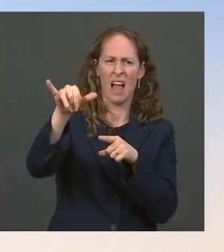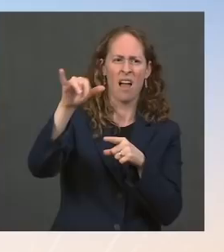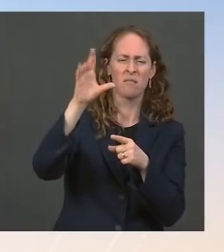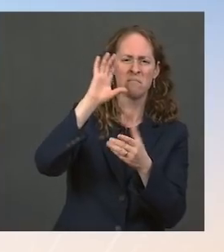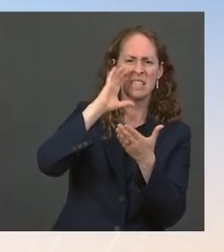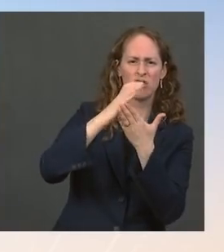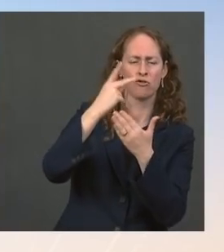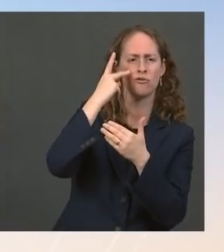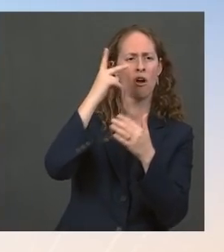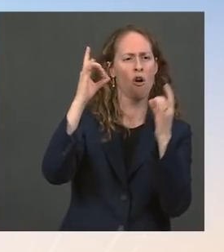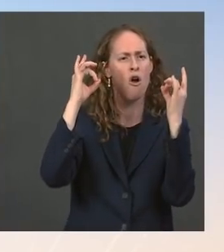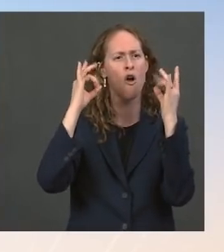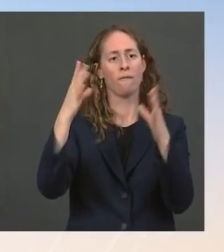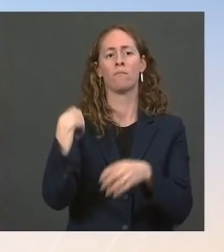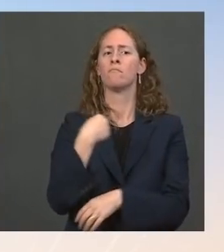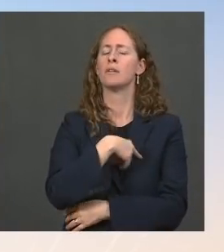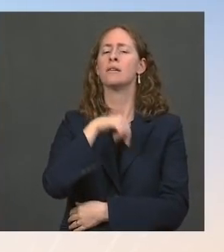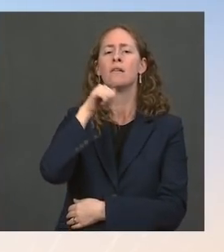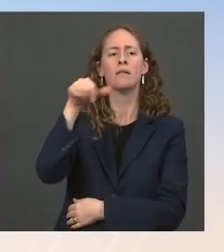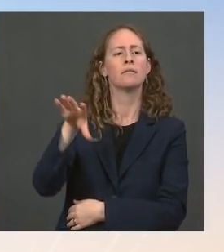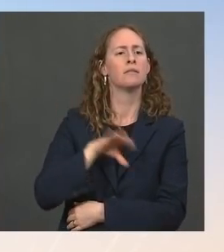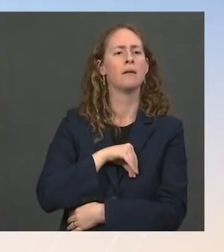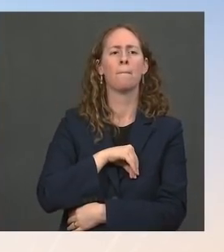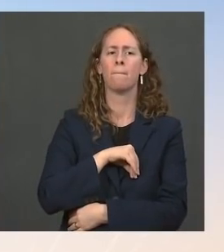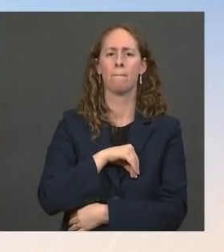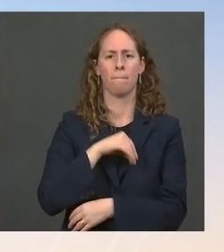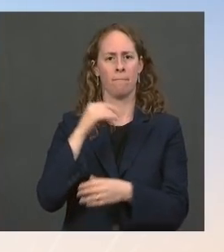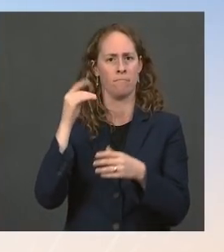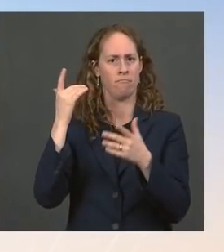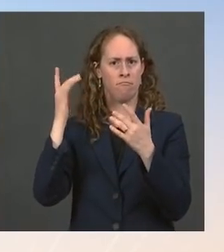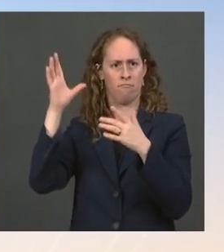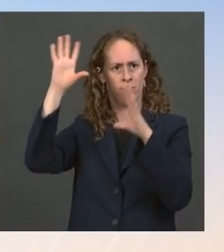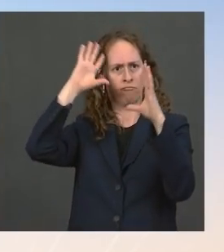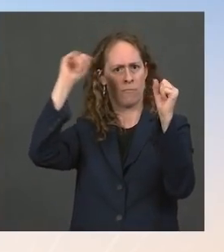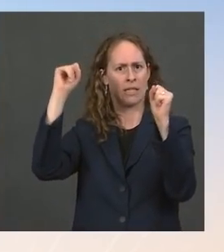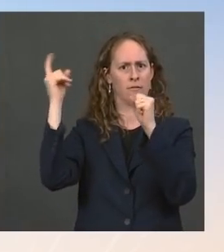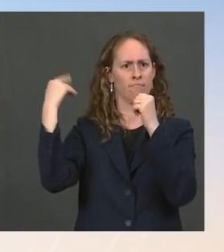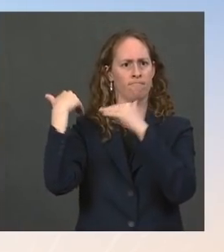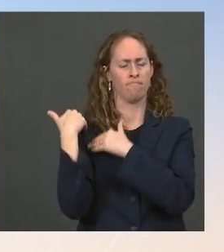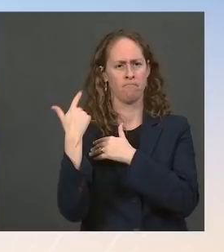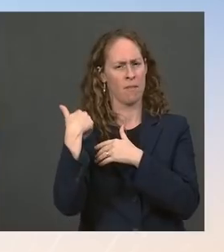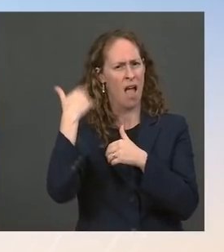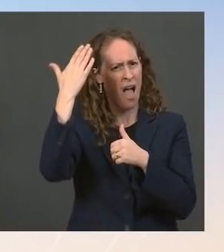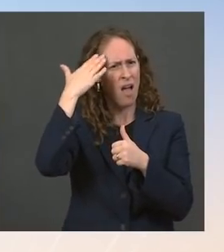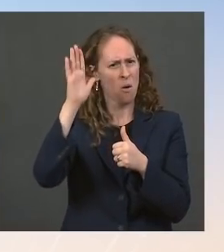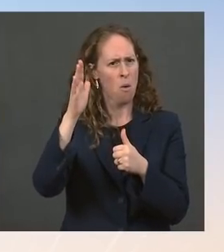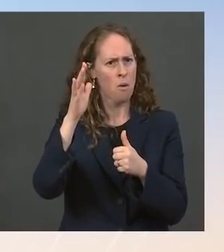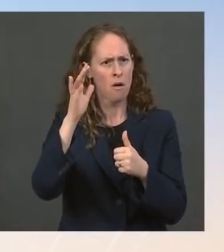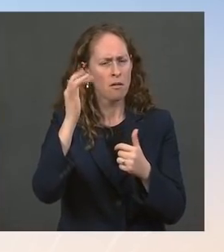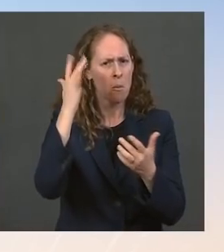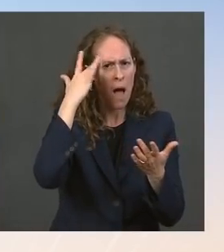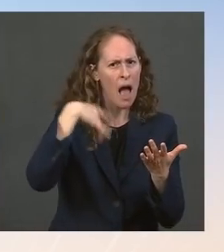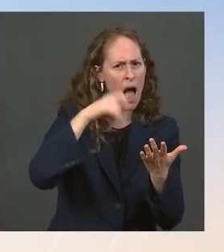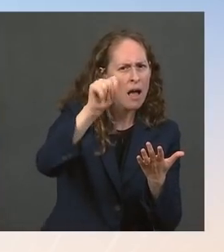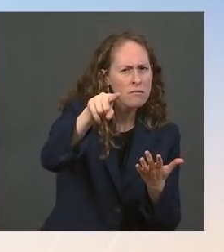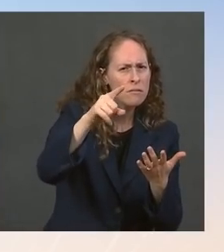going to stand for in this administration. I don't know if he was referring to that or something else. That's why I raised the point. His purview. Let